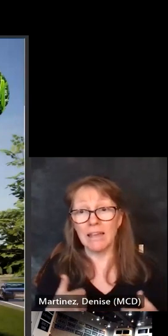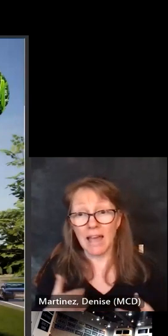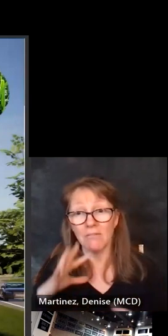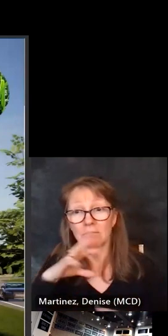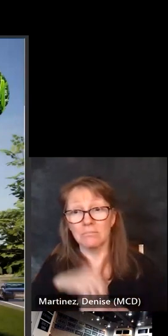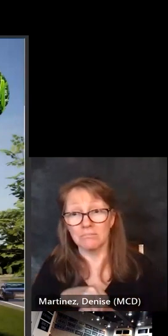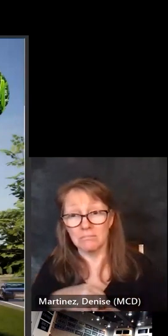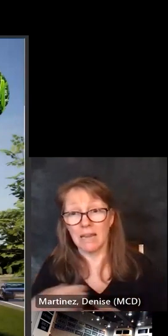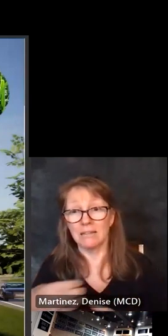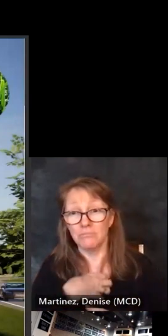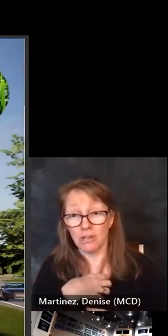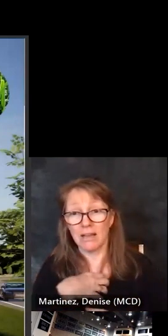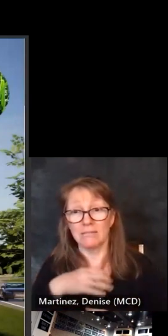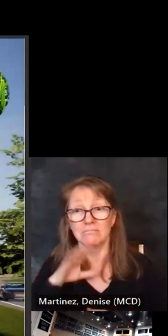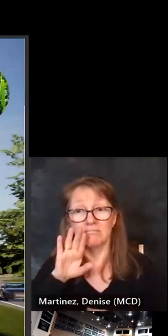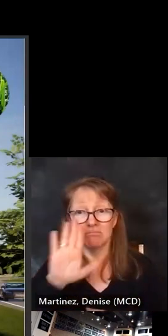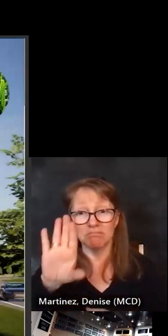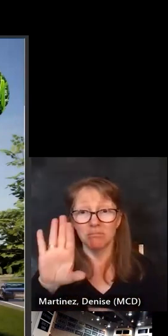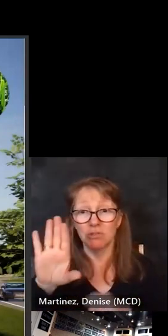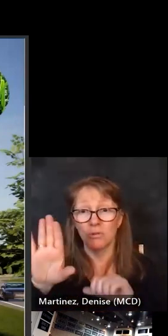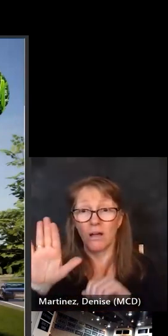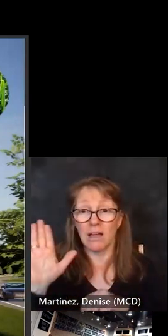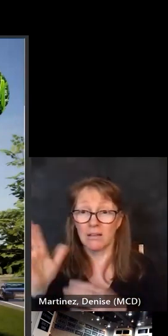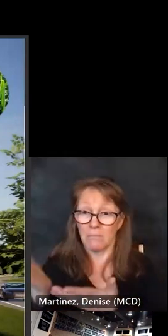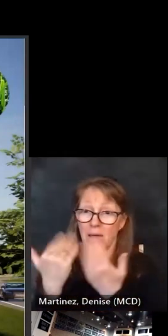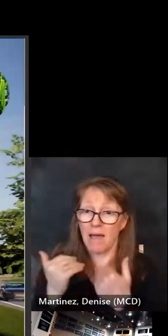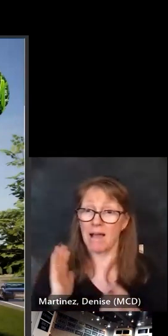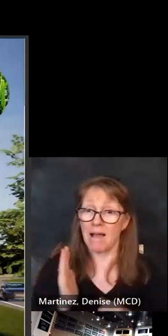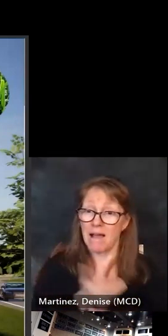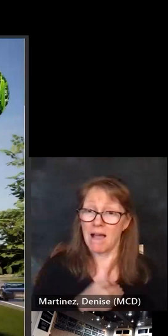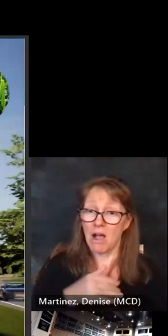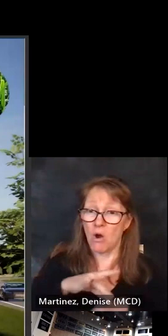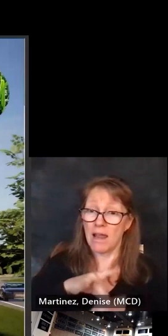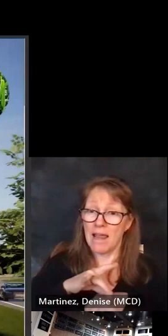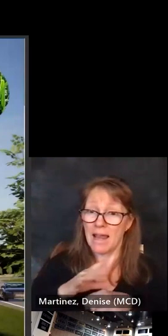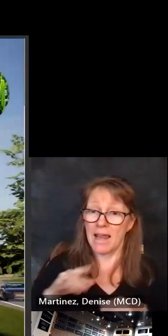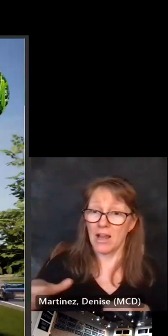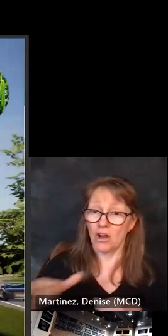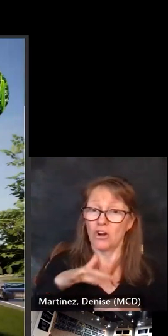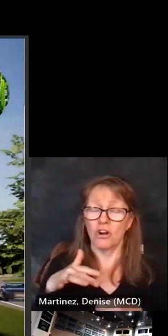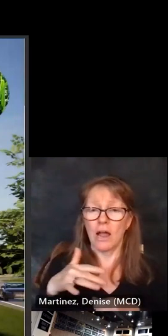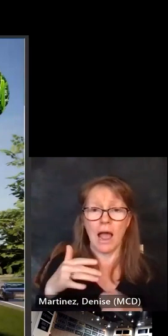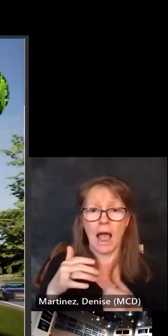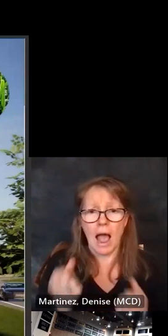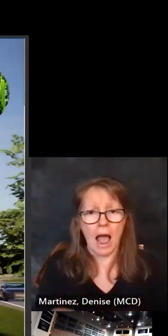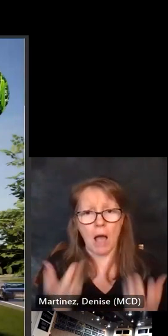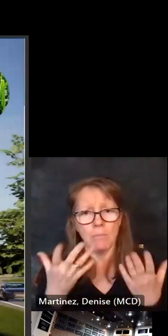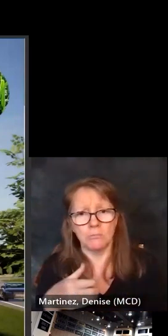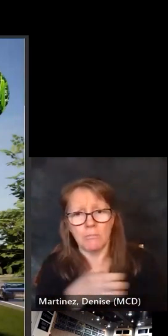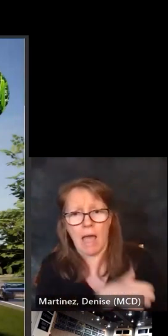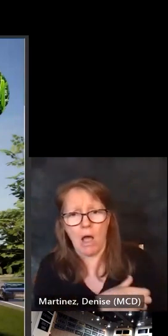objection in our neighborhood to get that acre back? How much power do we have?